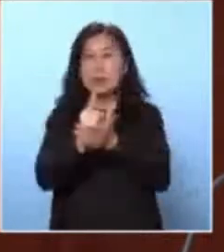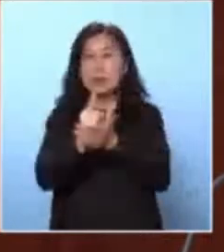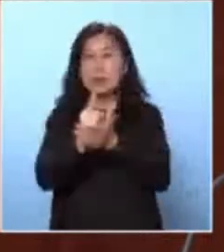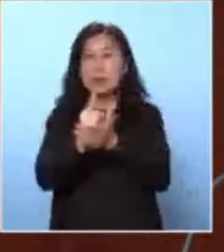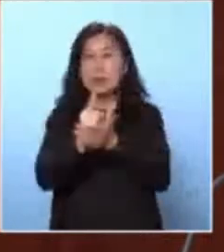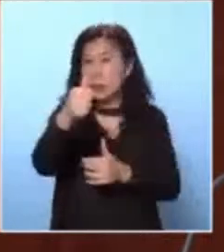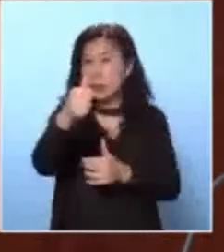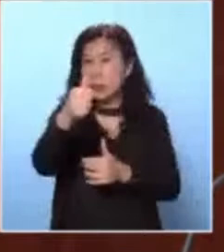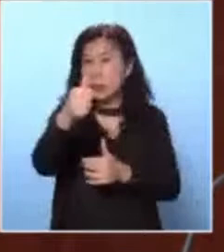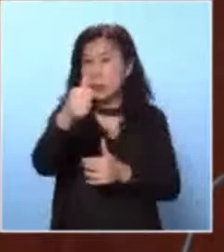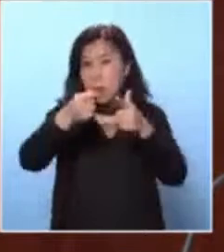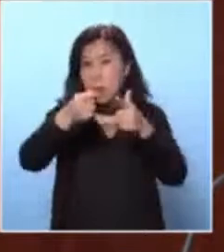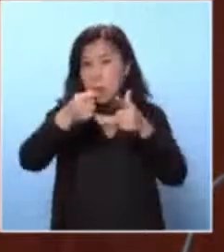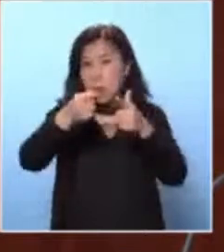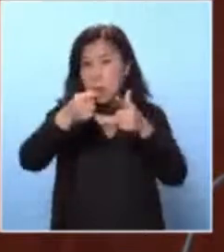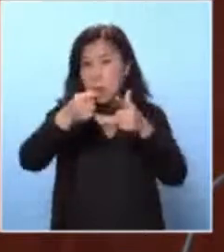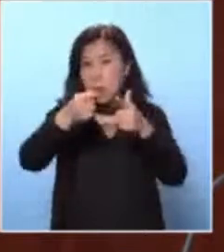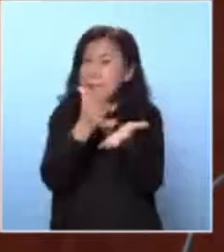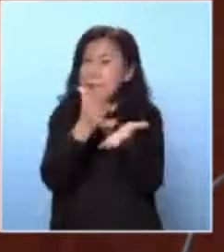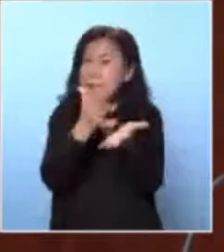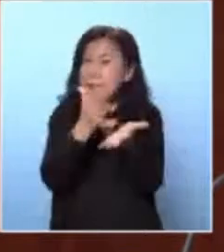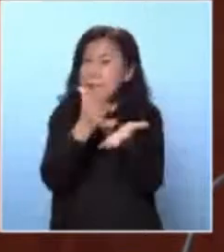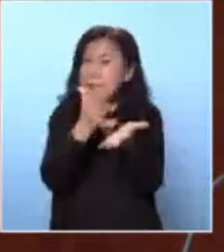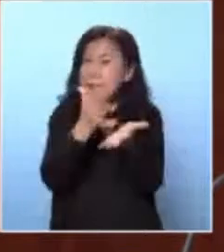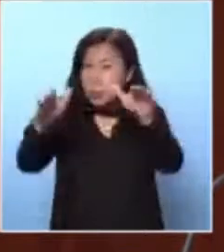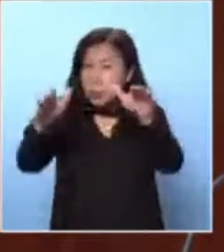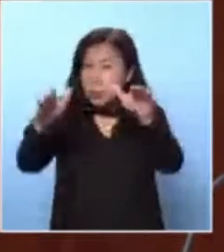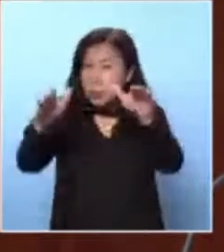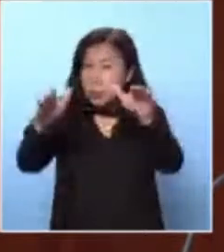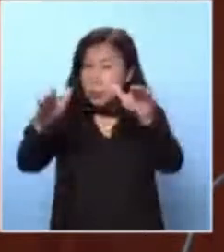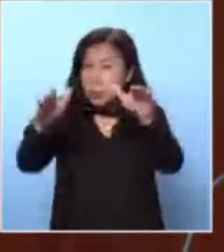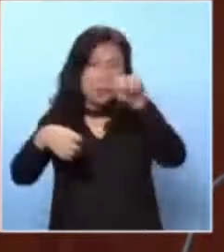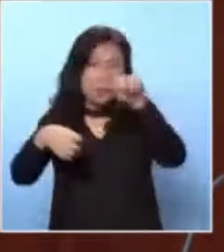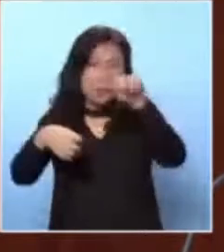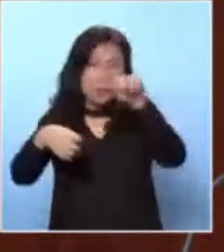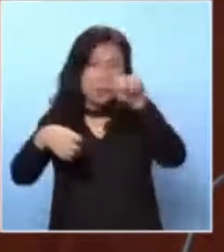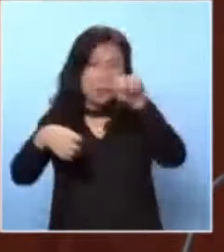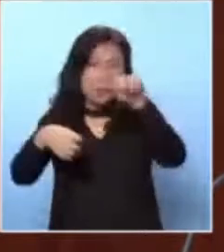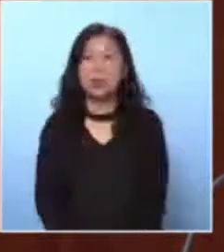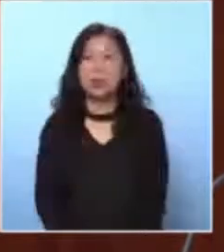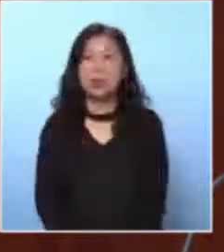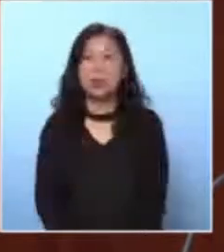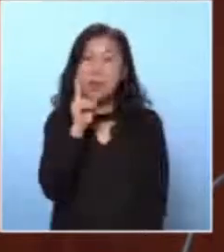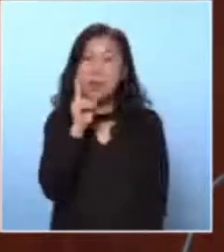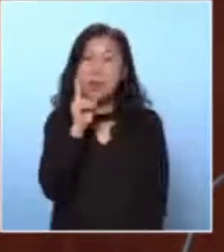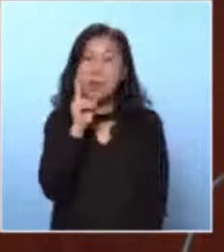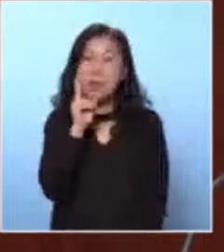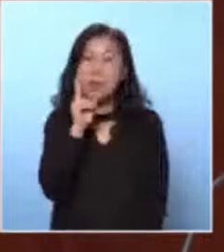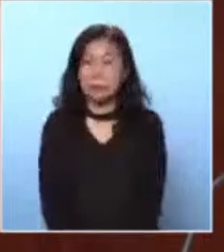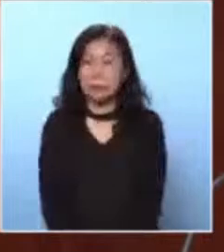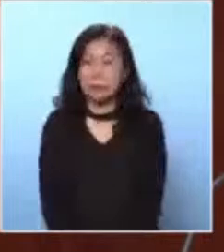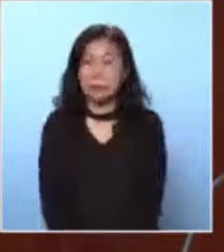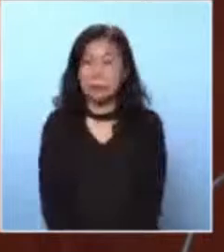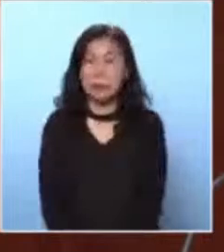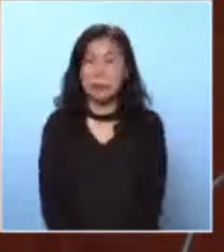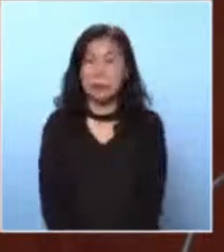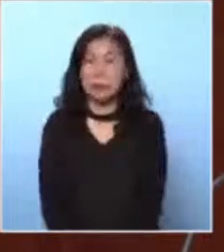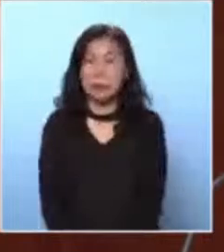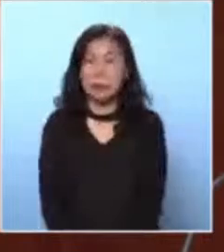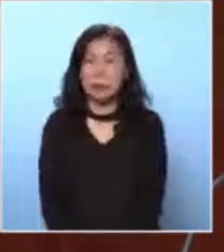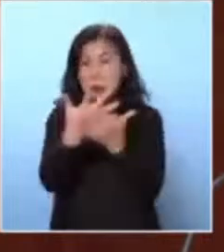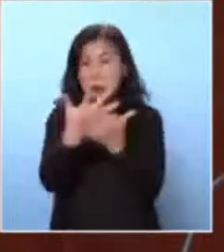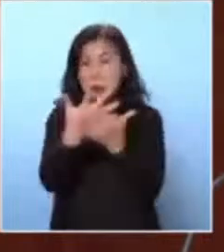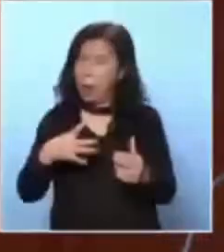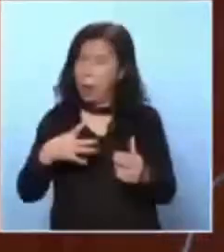PRH estates as pilot sites next year for trial adoption of such innovative technologies as the Internet of